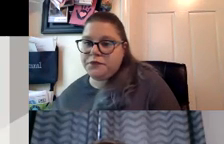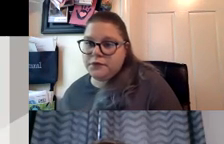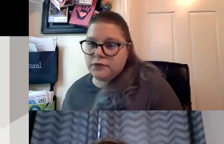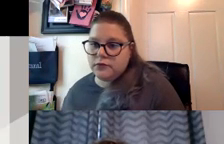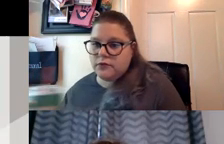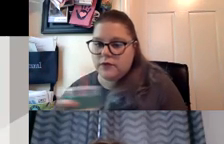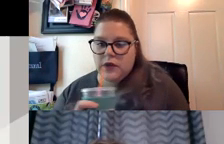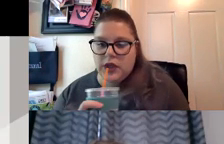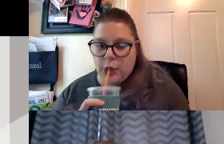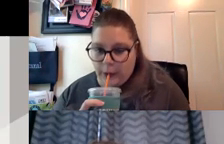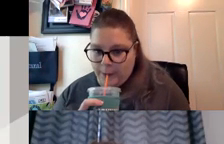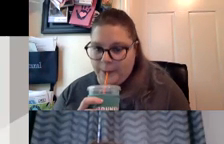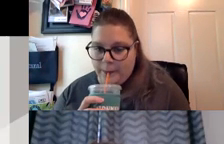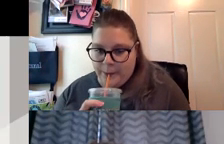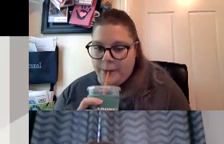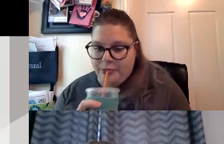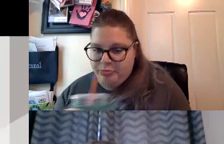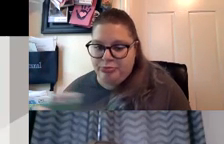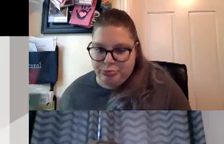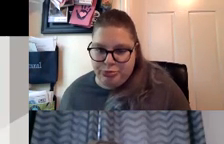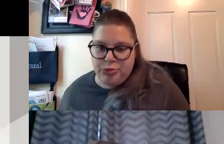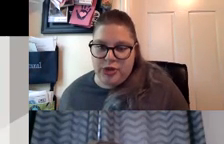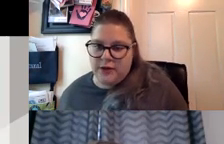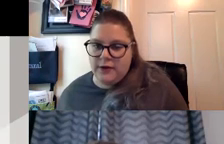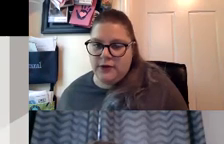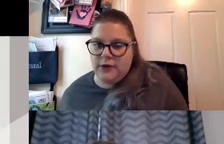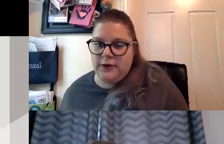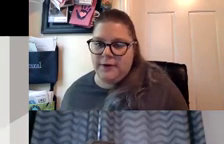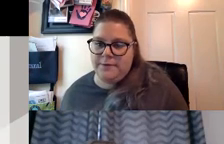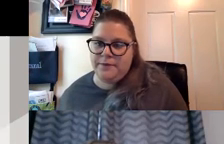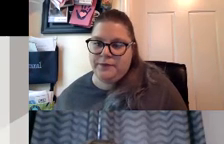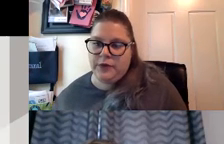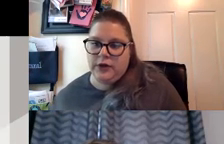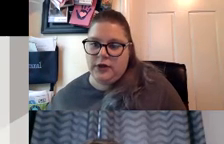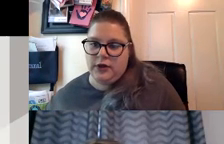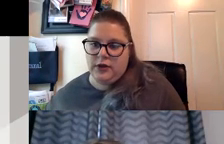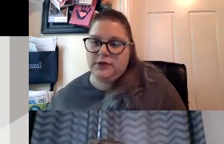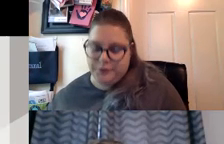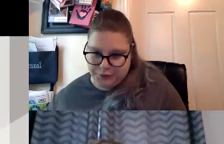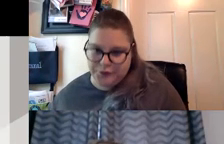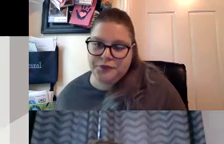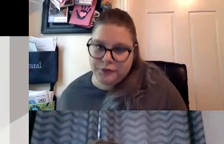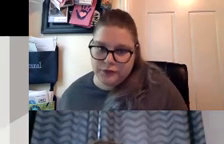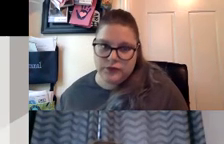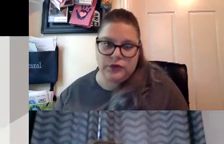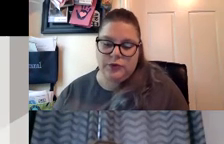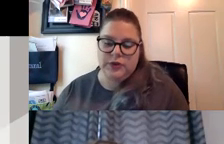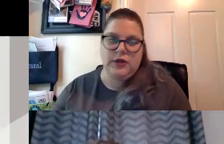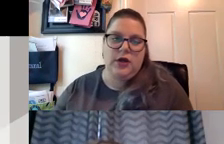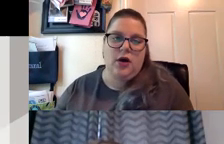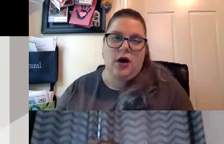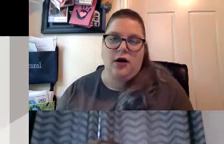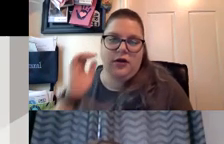gave an example of a newsletter as something that they see, and I see that too with PDFs that are newsletters and they're not